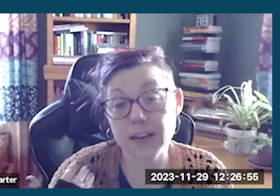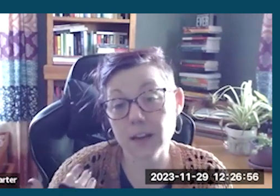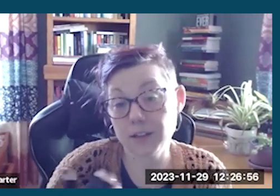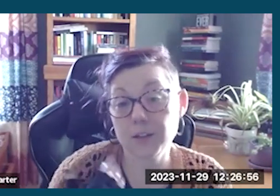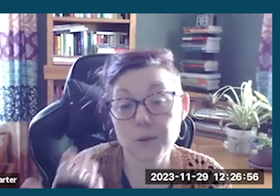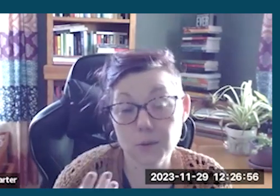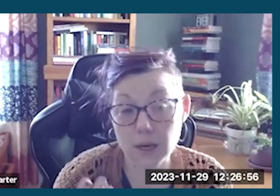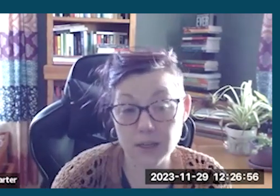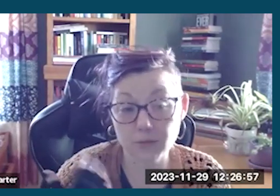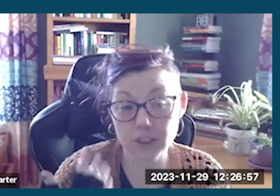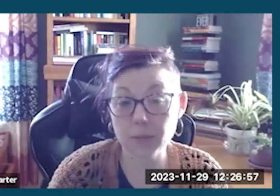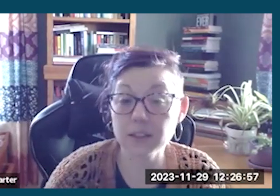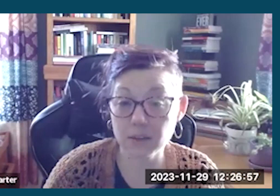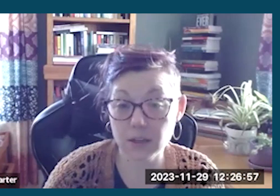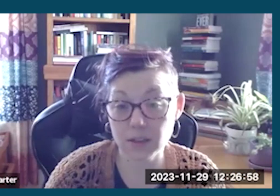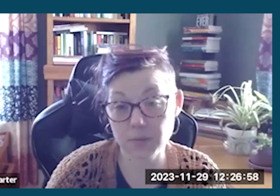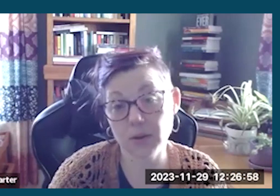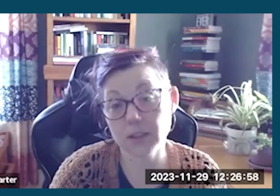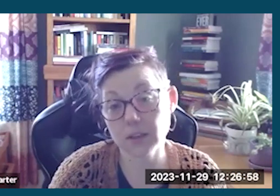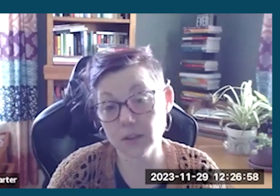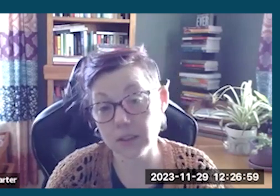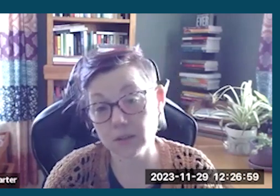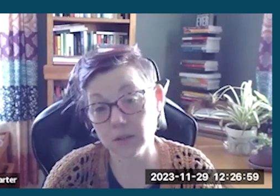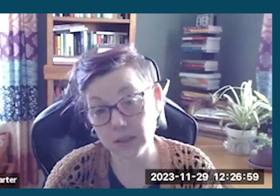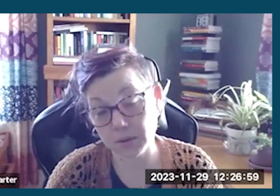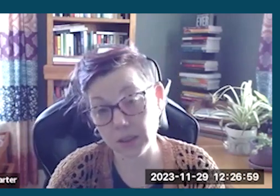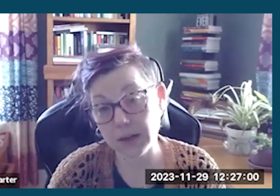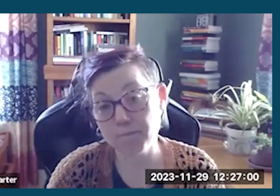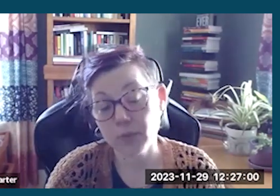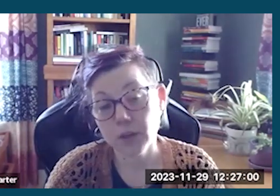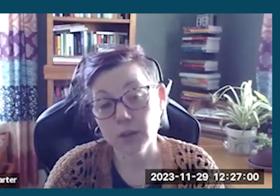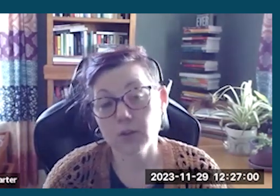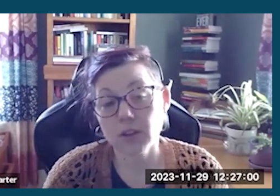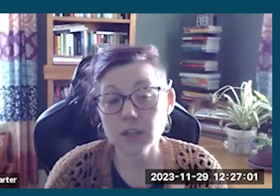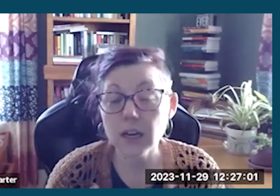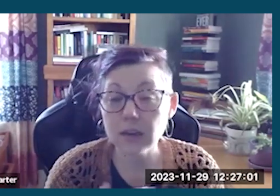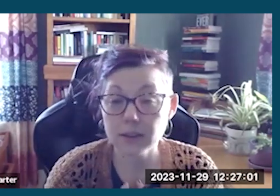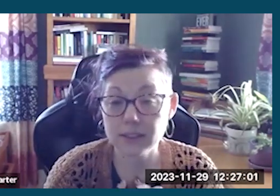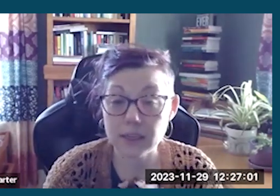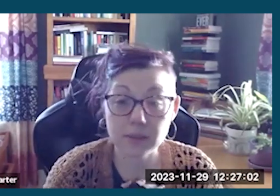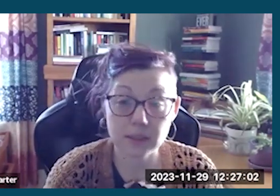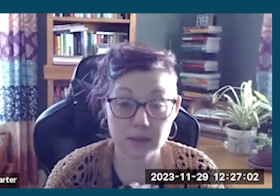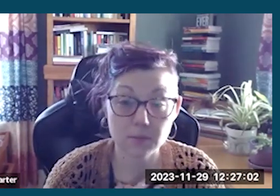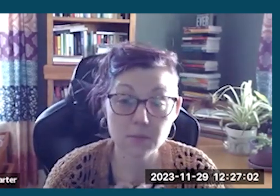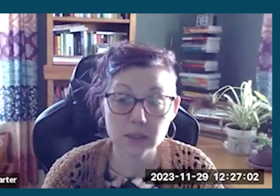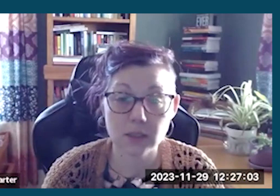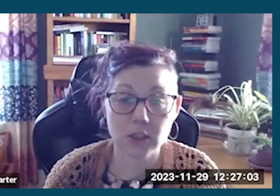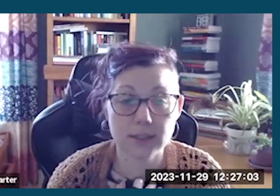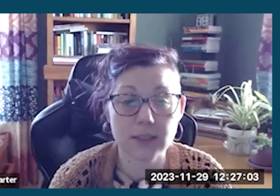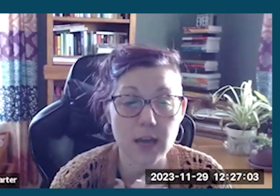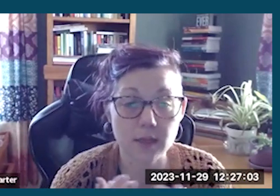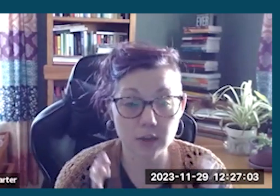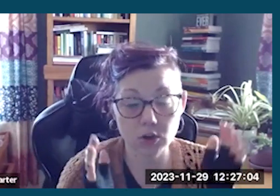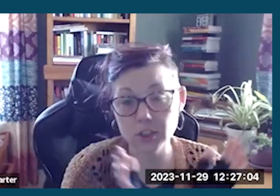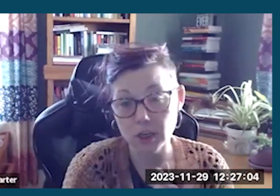to kind of respond to their experience of illness or disability. So they're talking about the same systems, and it's